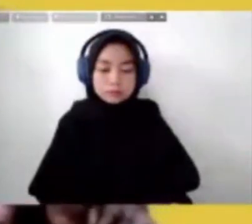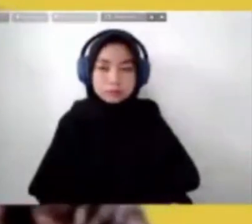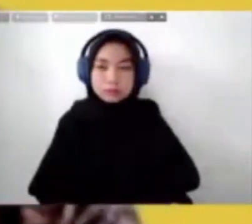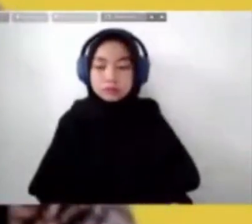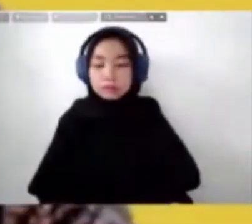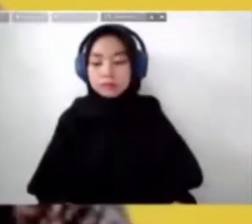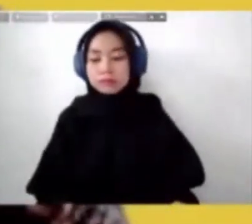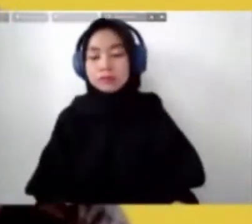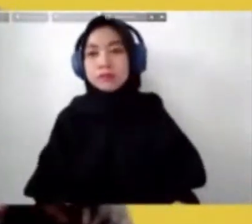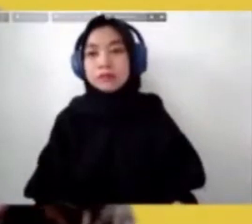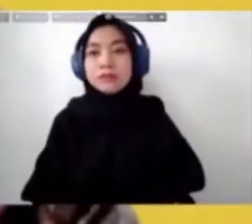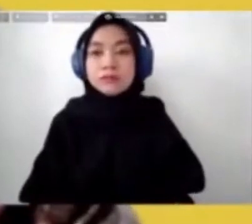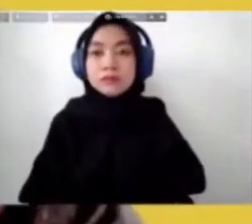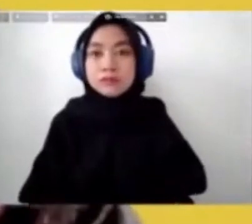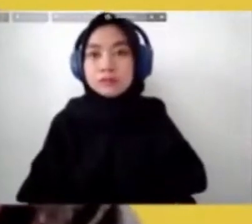So in the meantime,